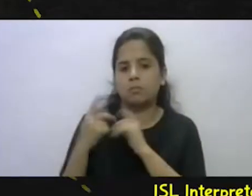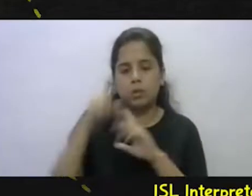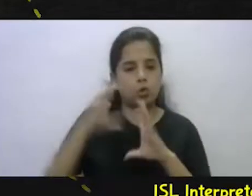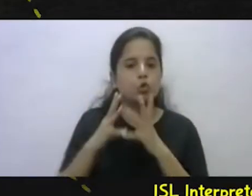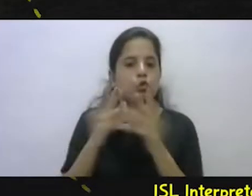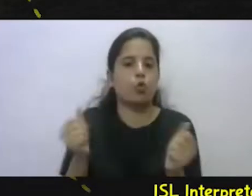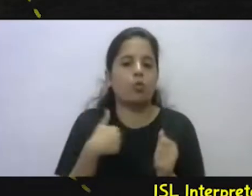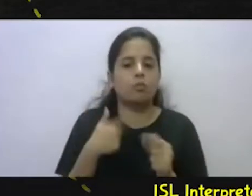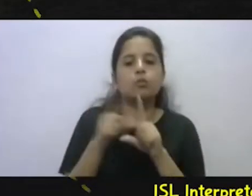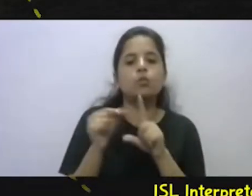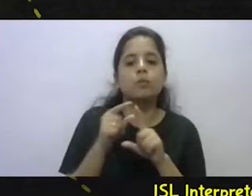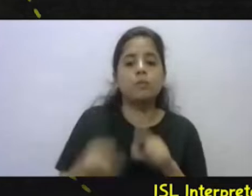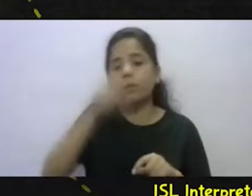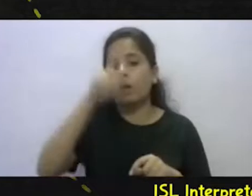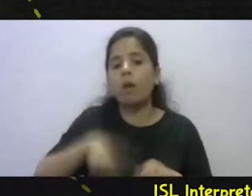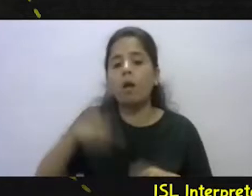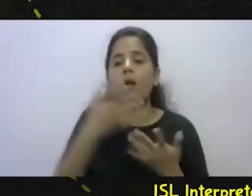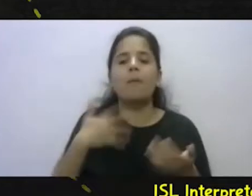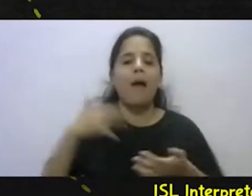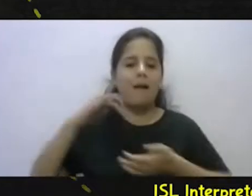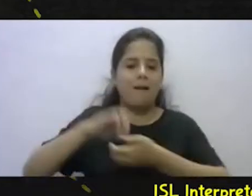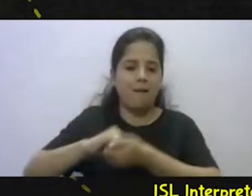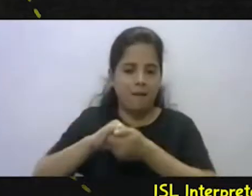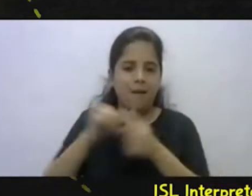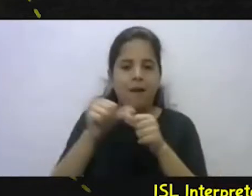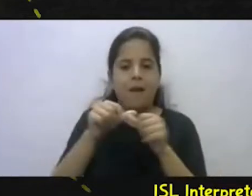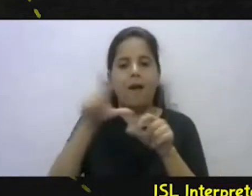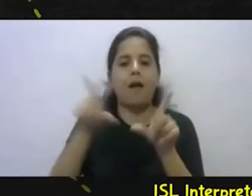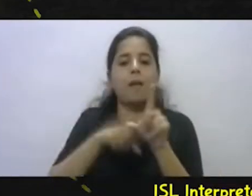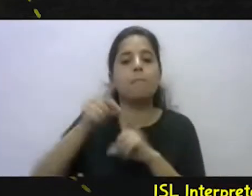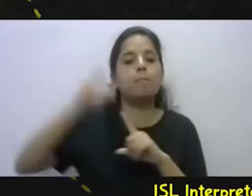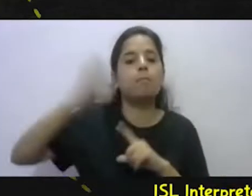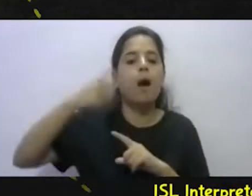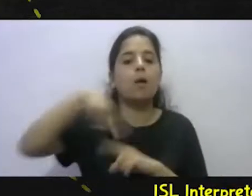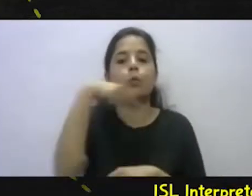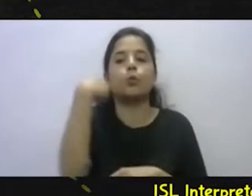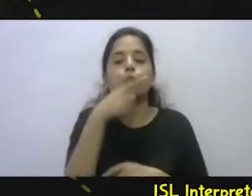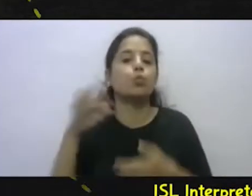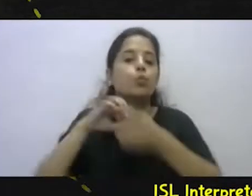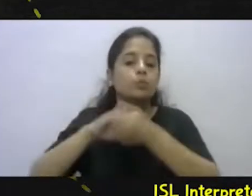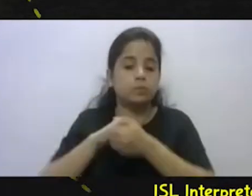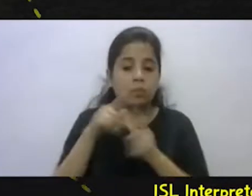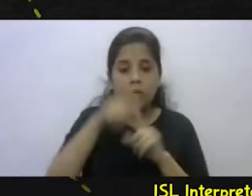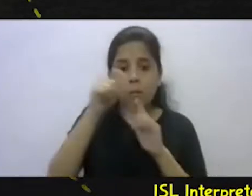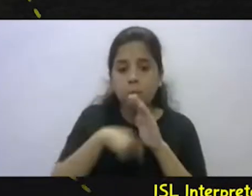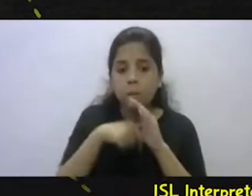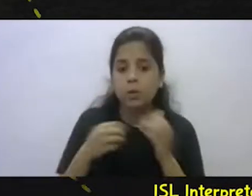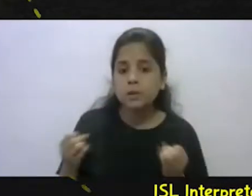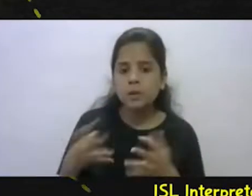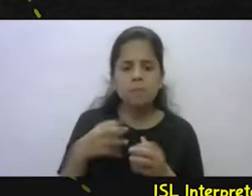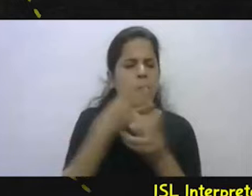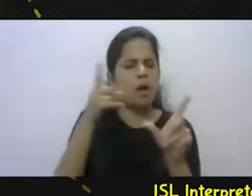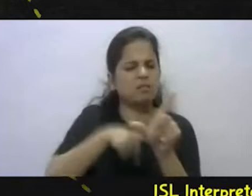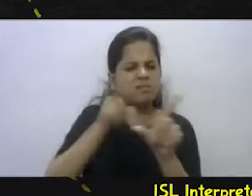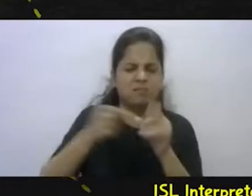people across the country to know who their allies are in Parliament. Now, this project actually started off many, many years